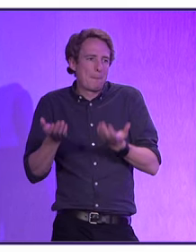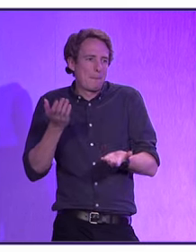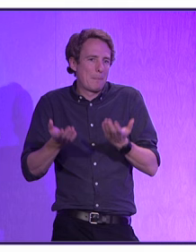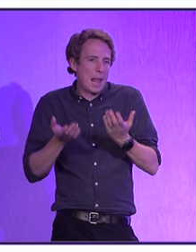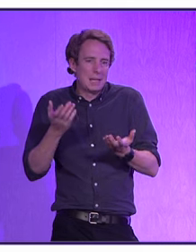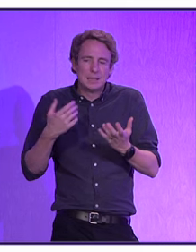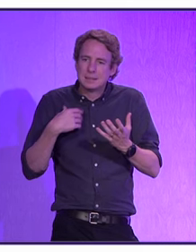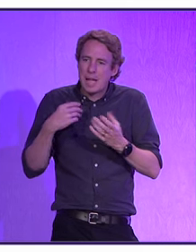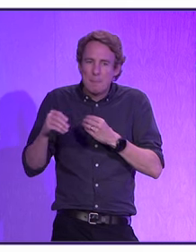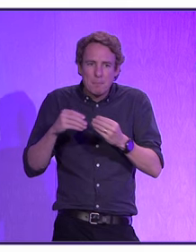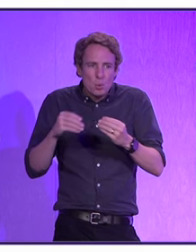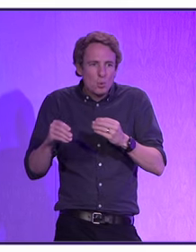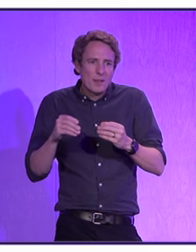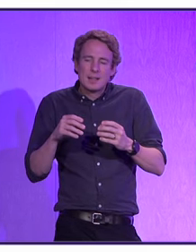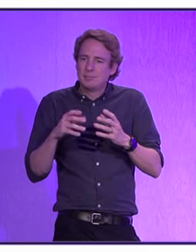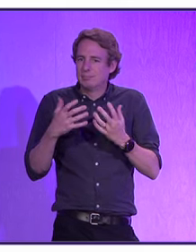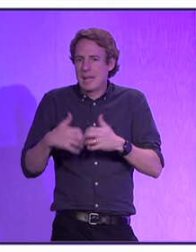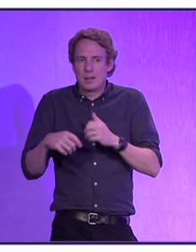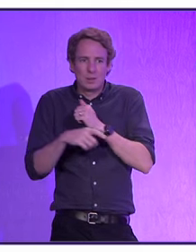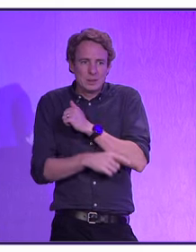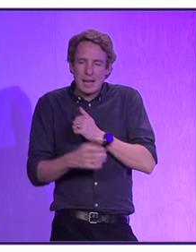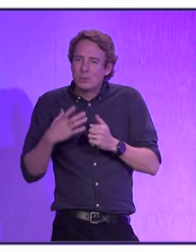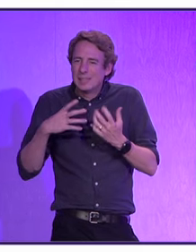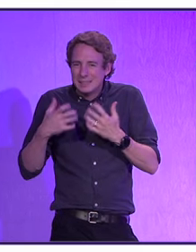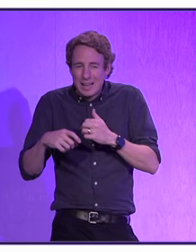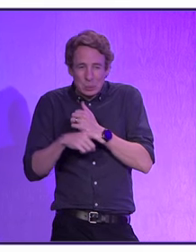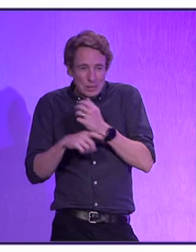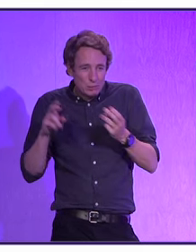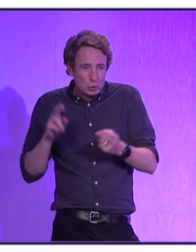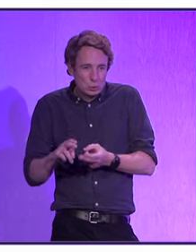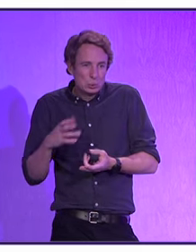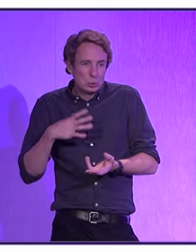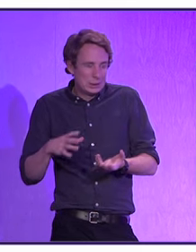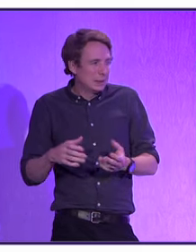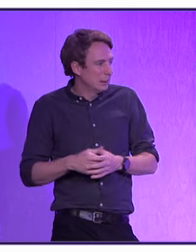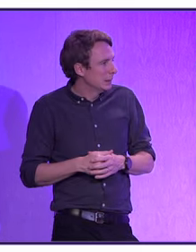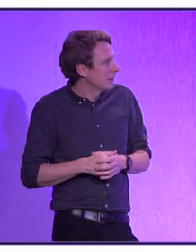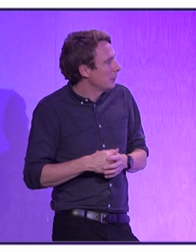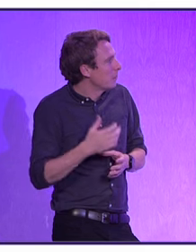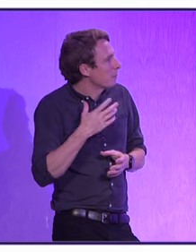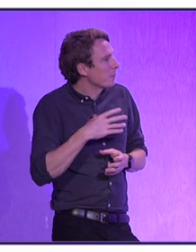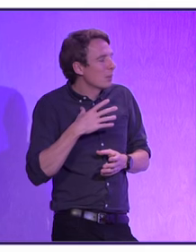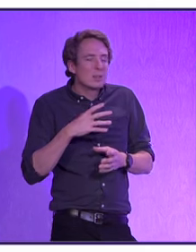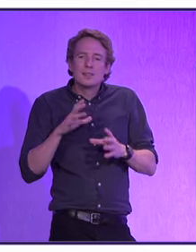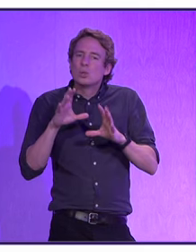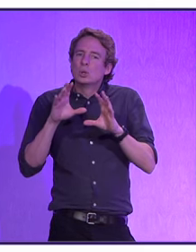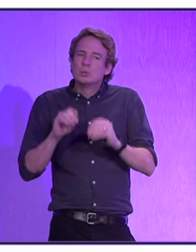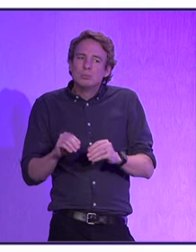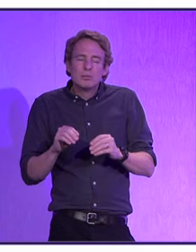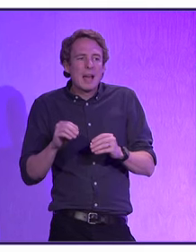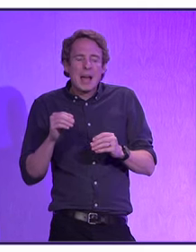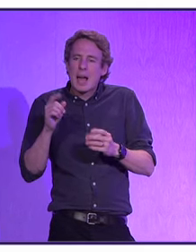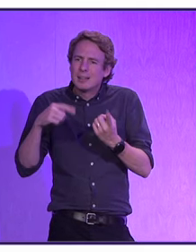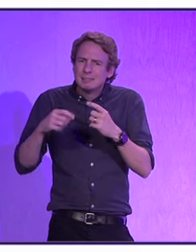know, moving technical debt? So we need to reduce accumulated technical debts. We need to